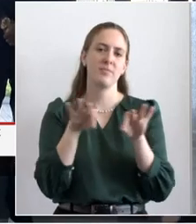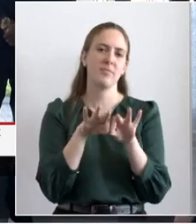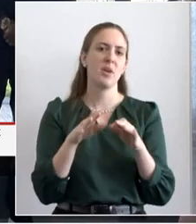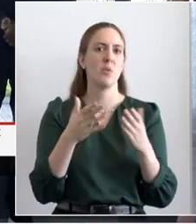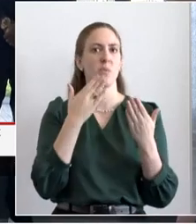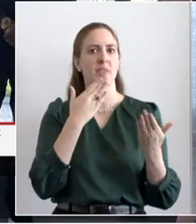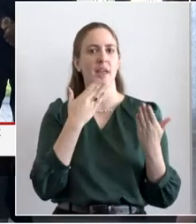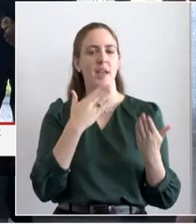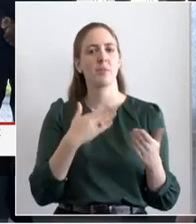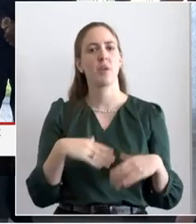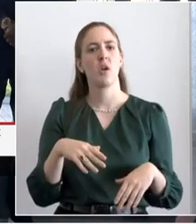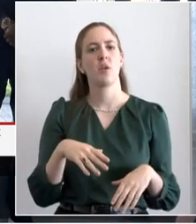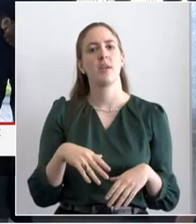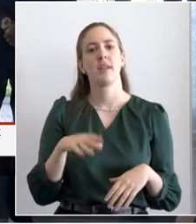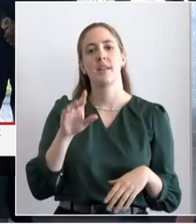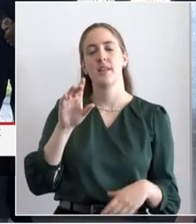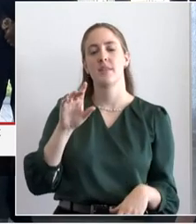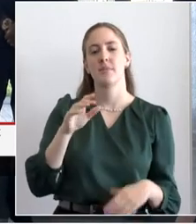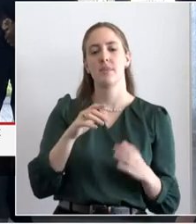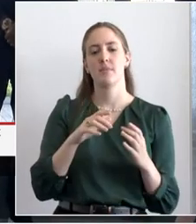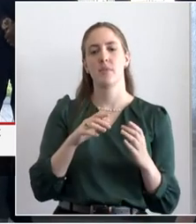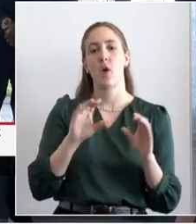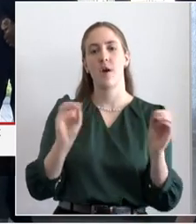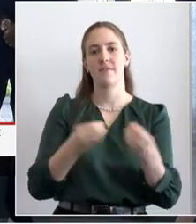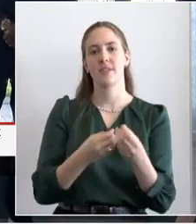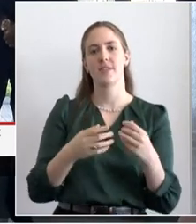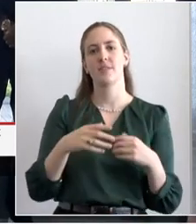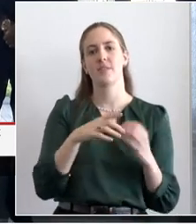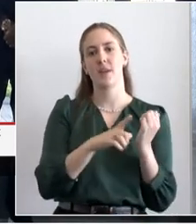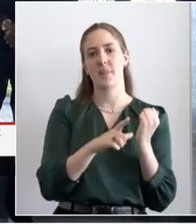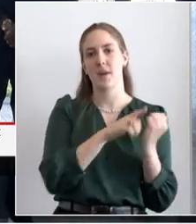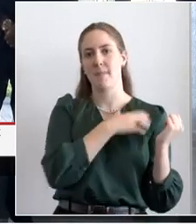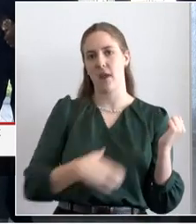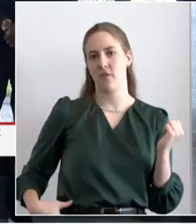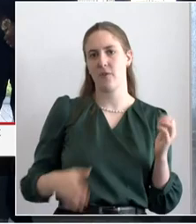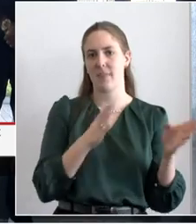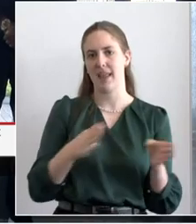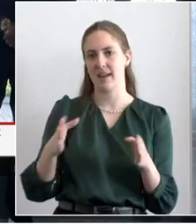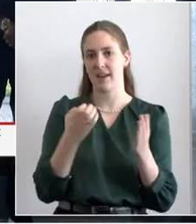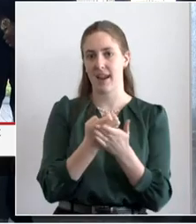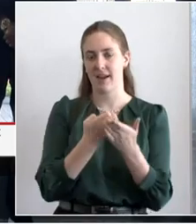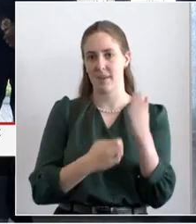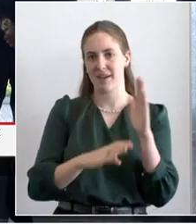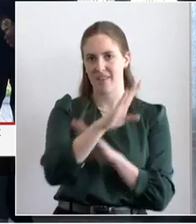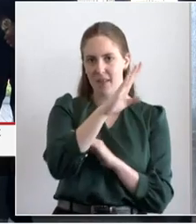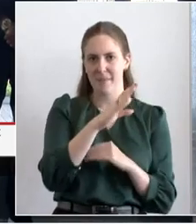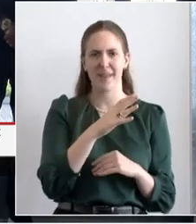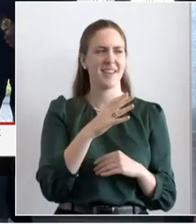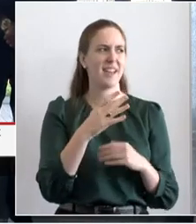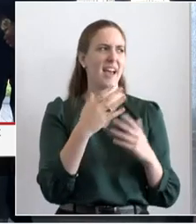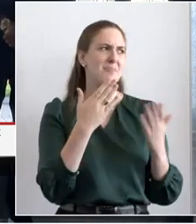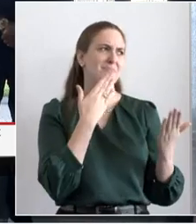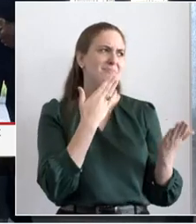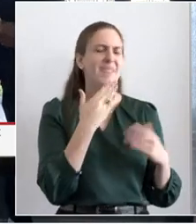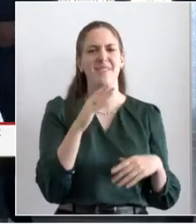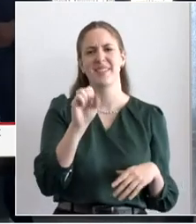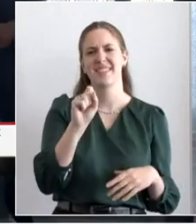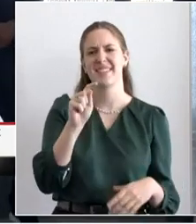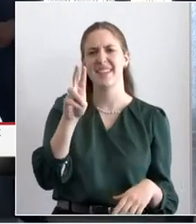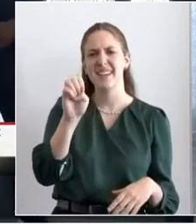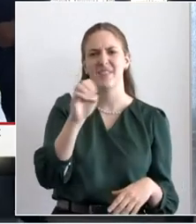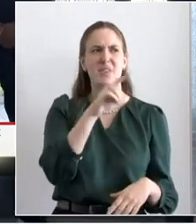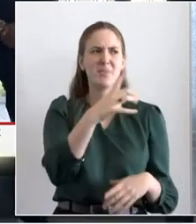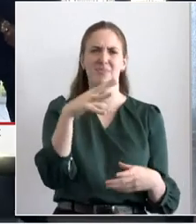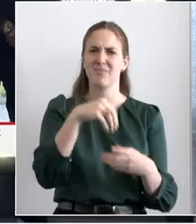Office of the Deputy Mayor for Planning and Economic Development, and the Coalition for Nonprofit Housing and Economic Development. Steve, you've been the biggest advocate and champion of DCAP